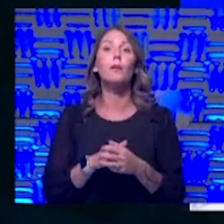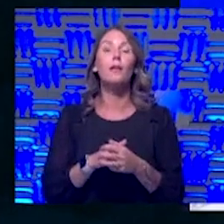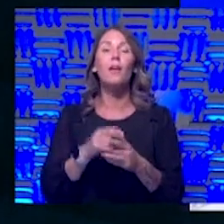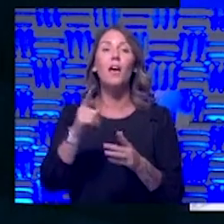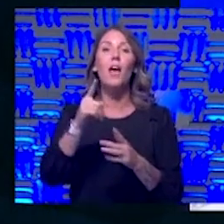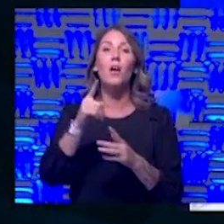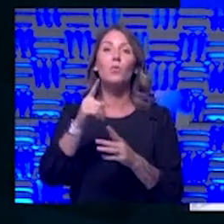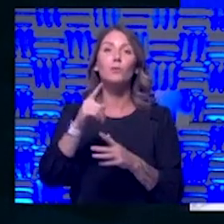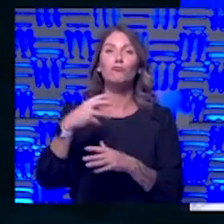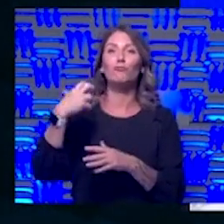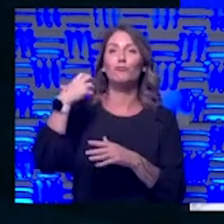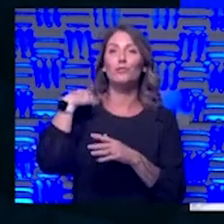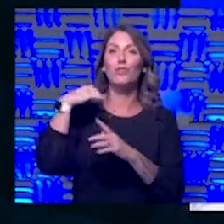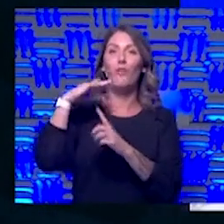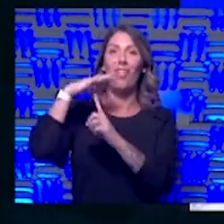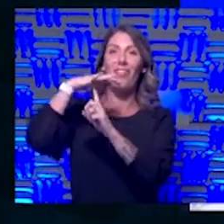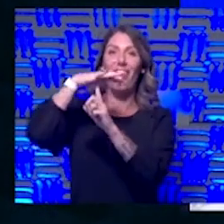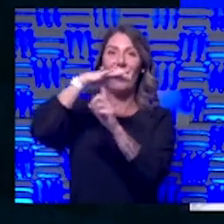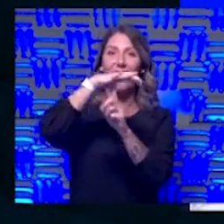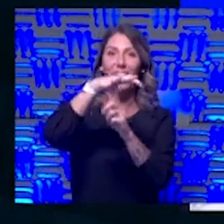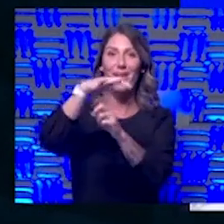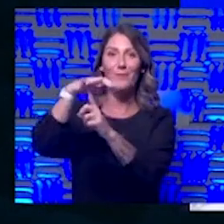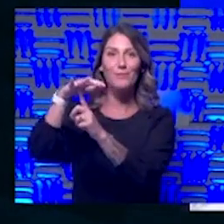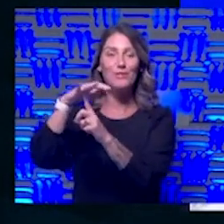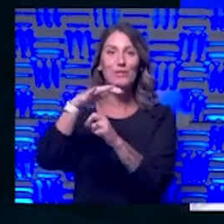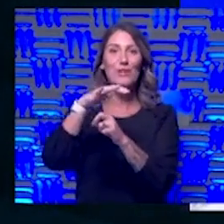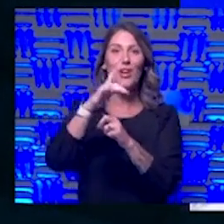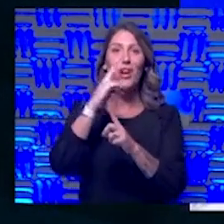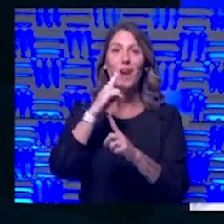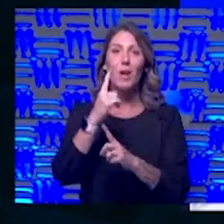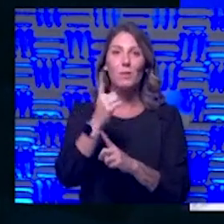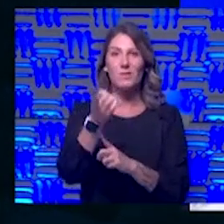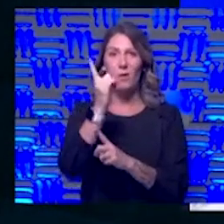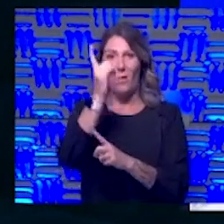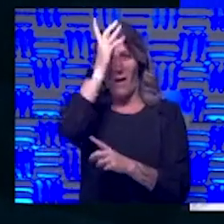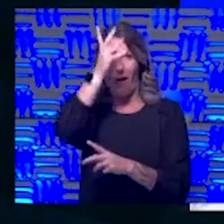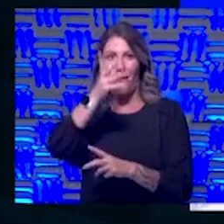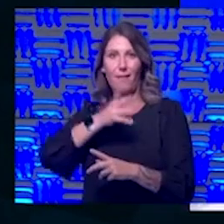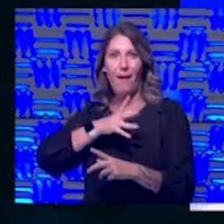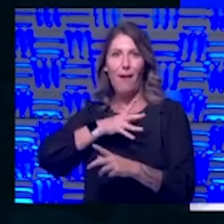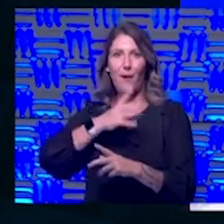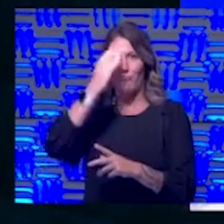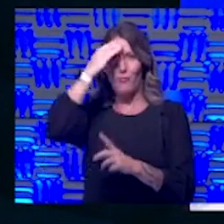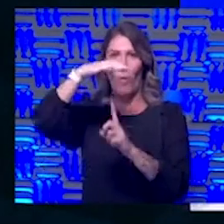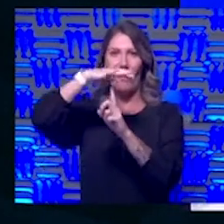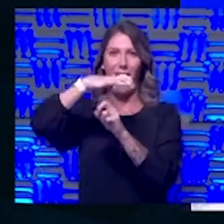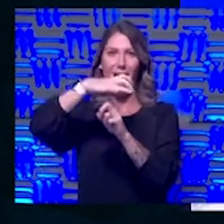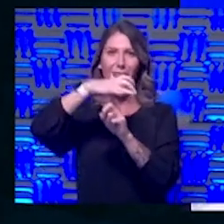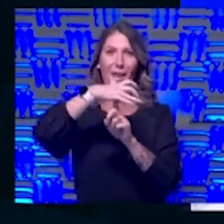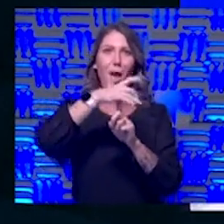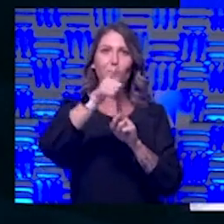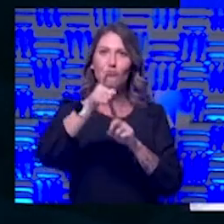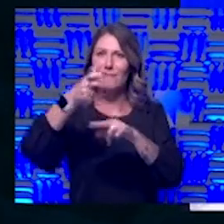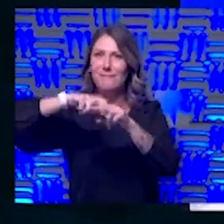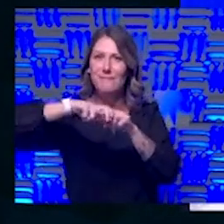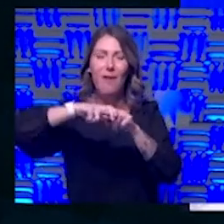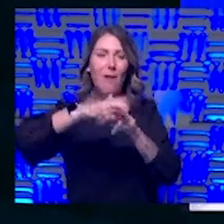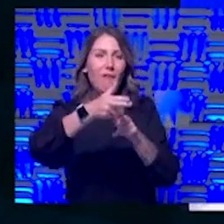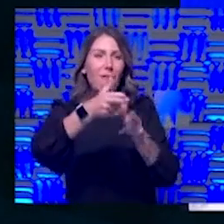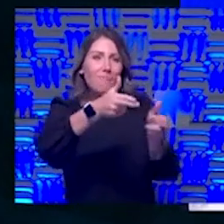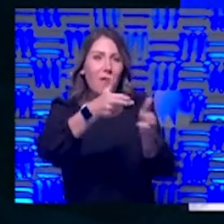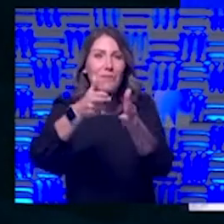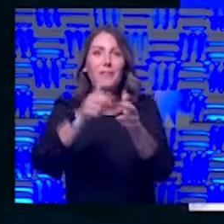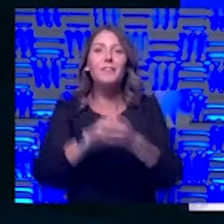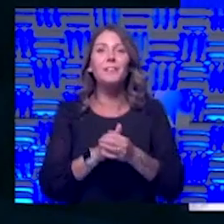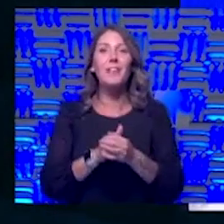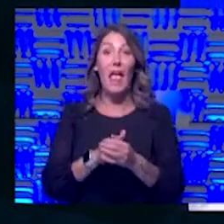helicopter, or I was that guy hanging out the side of the helicopter on the gun. All right. And by the way, I do want to say thank you. I'm seeing